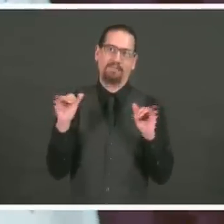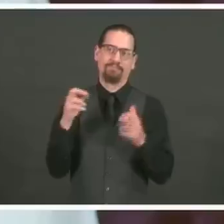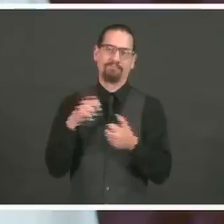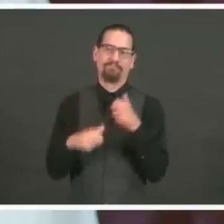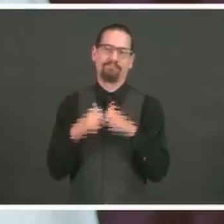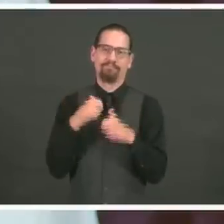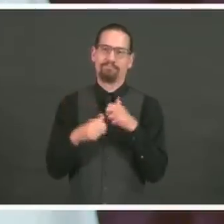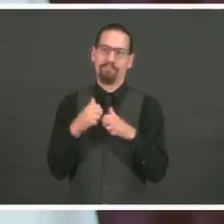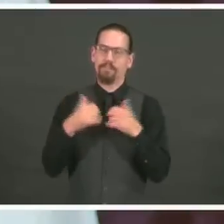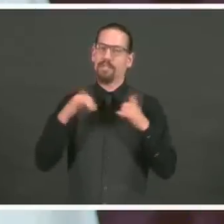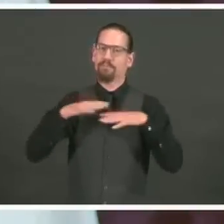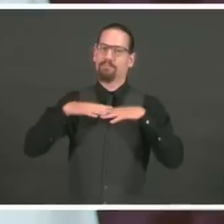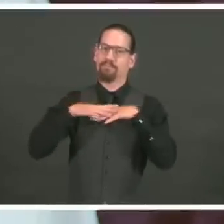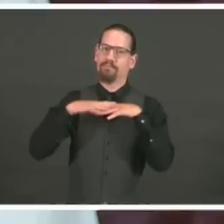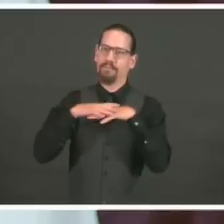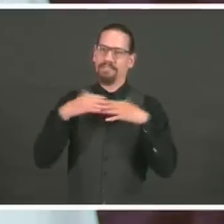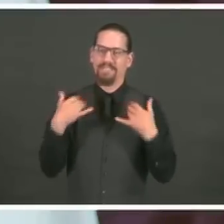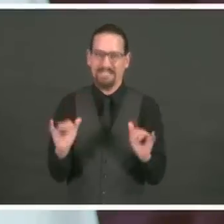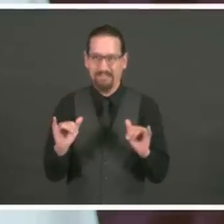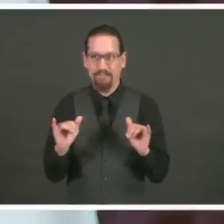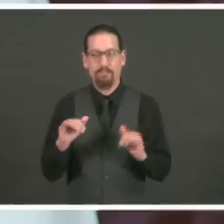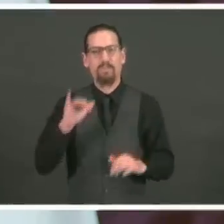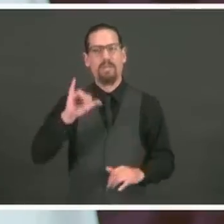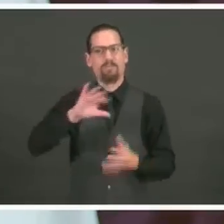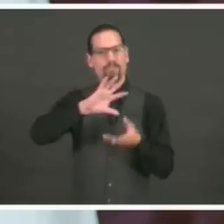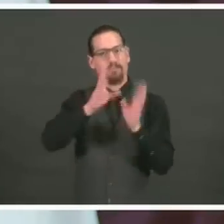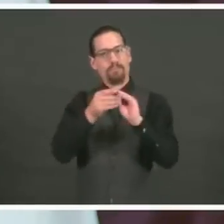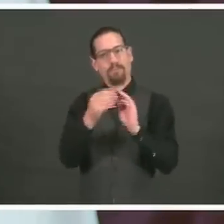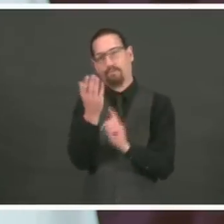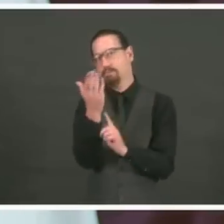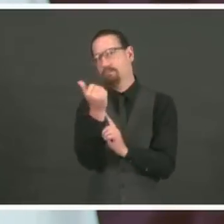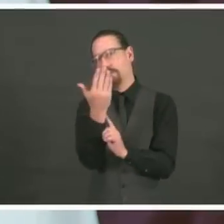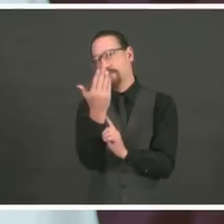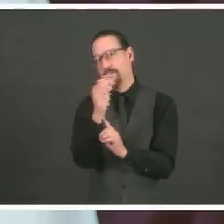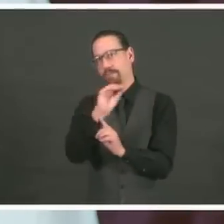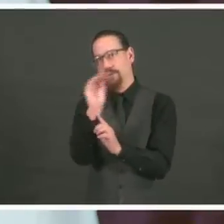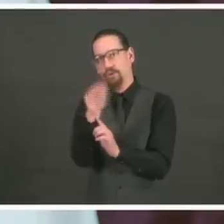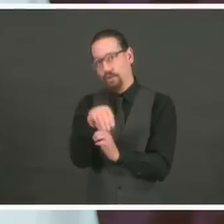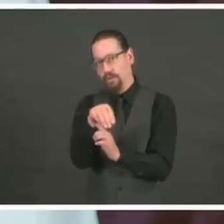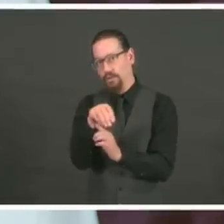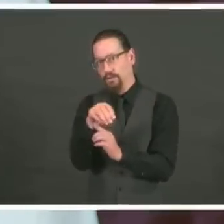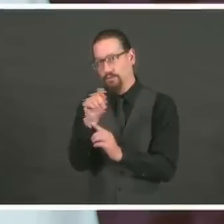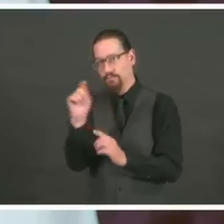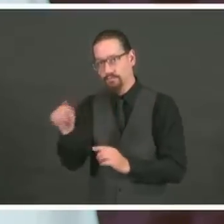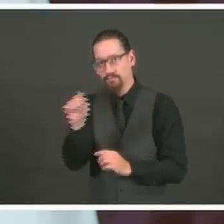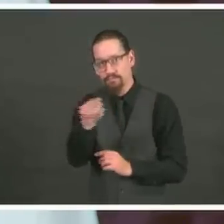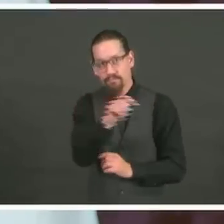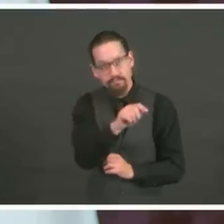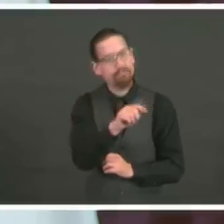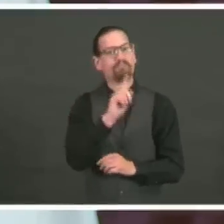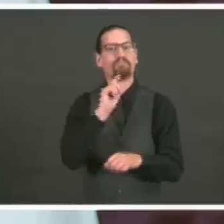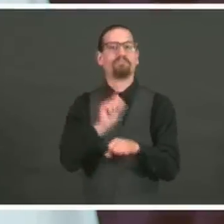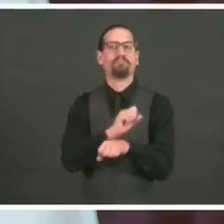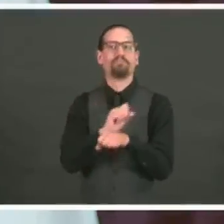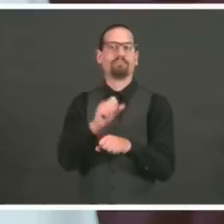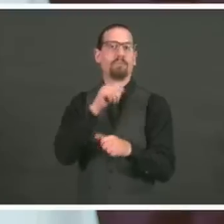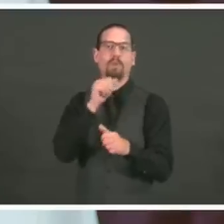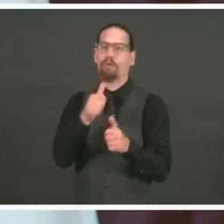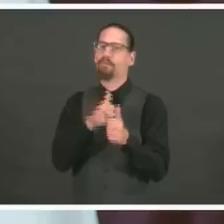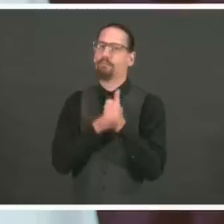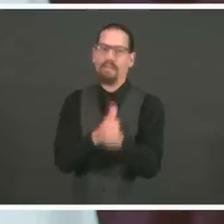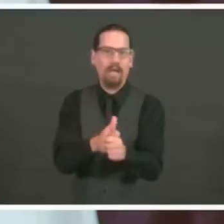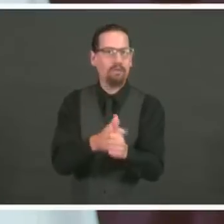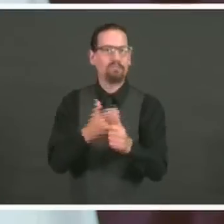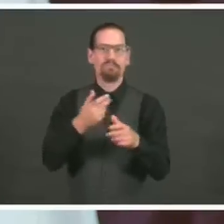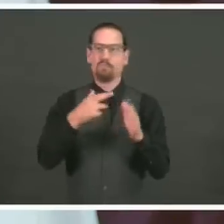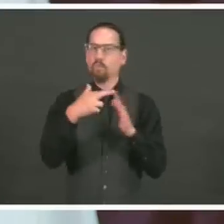So 15% of the businesses we visited did not have parties socially distanced, so that